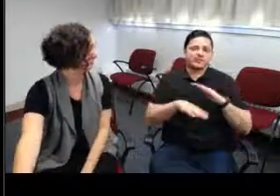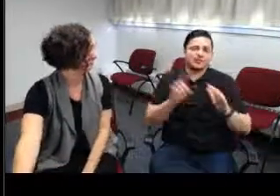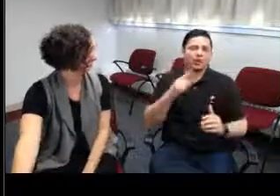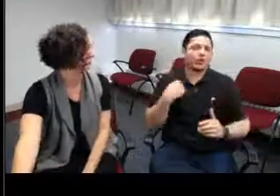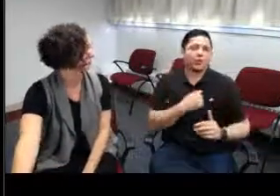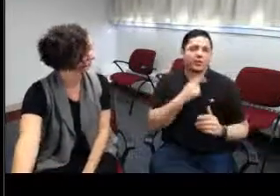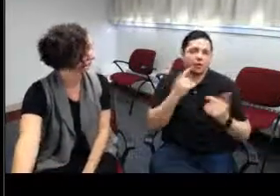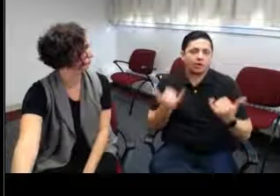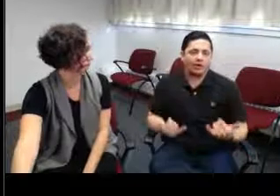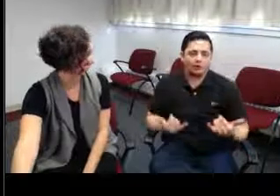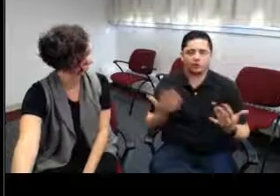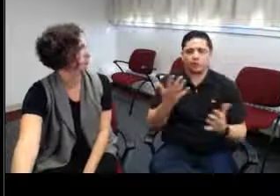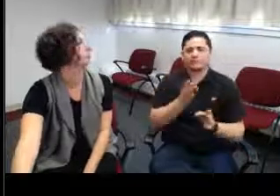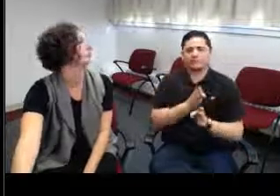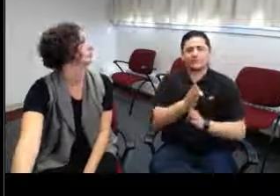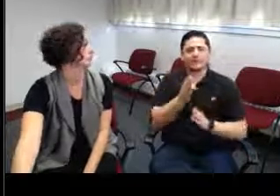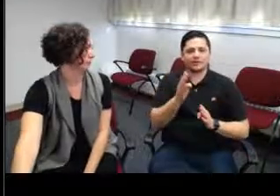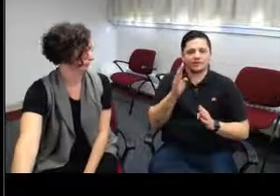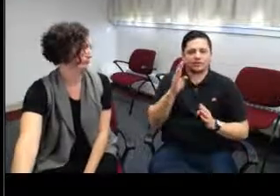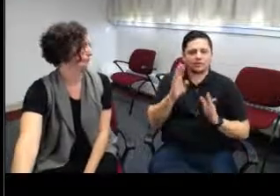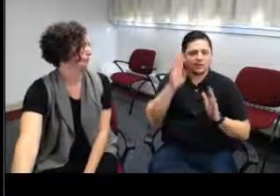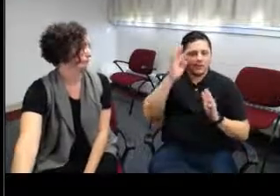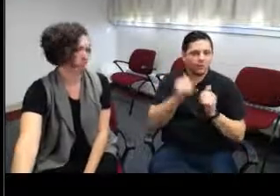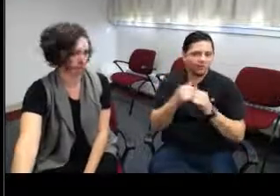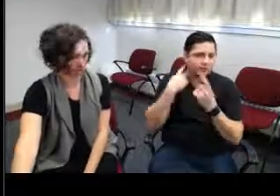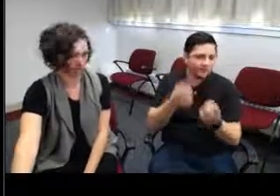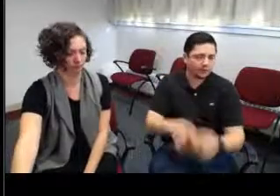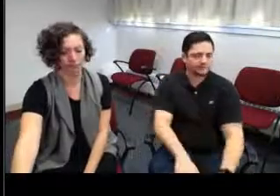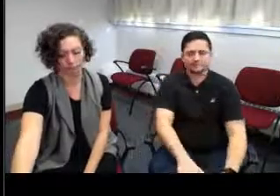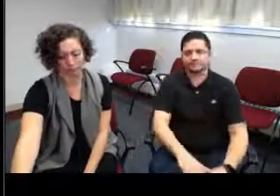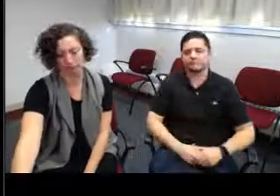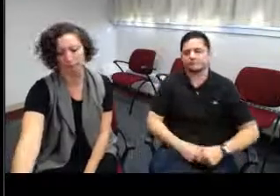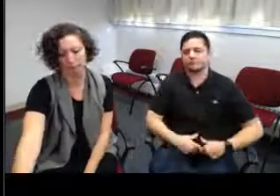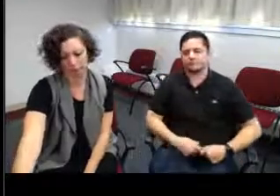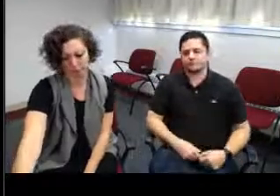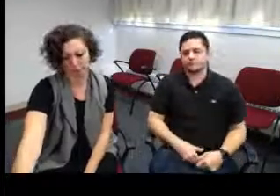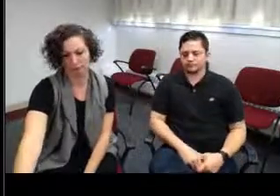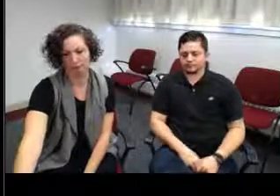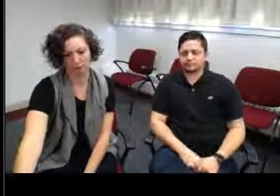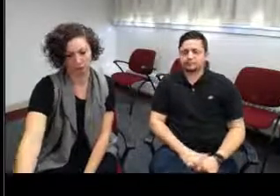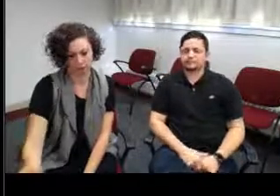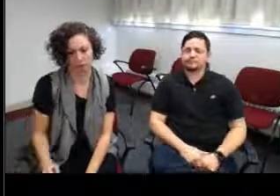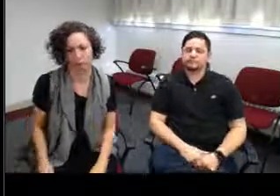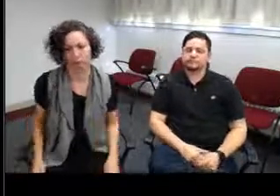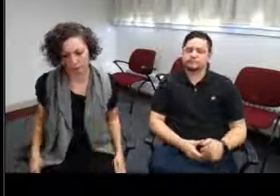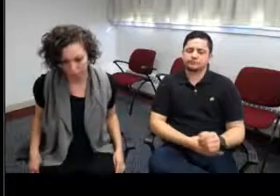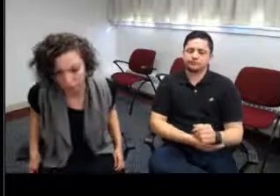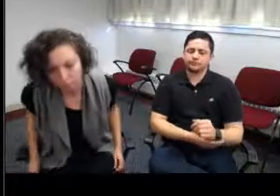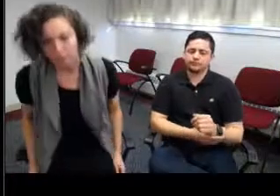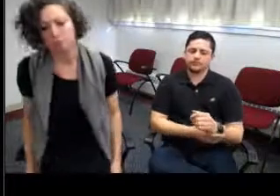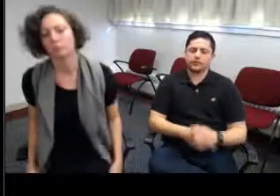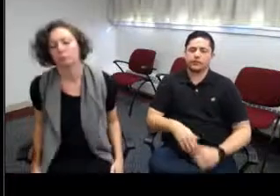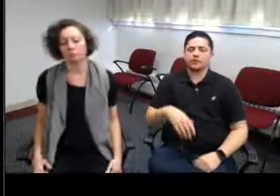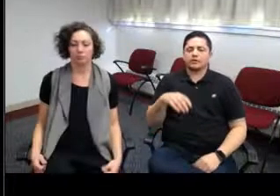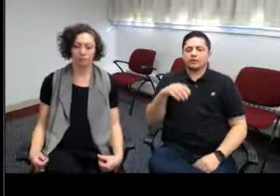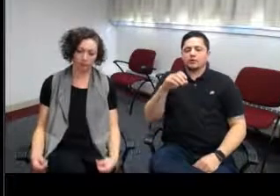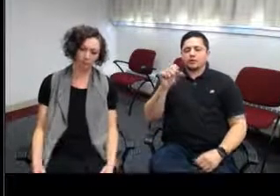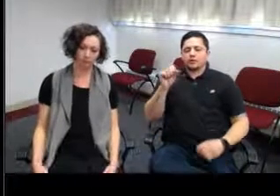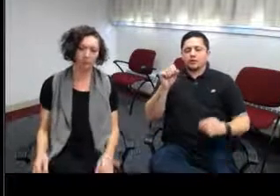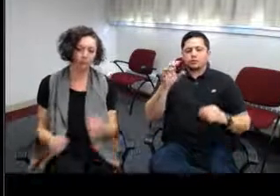All right, next we're going to talk about where we are now in the field, what we've done so far.